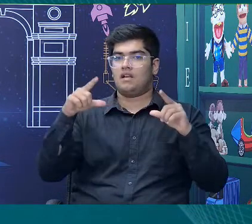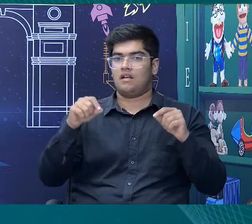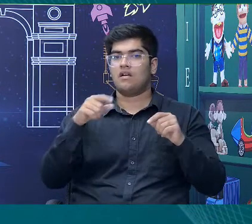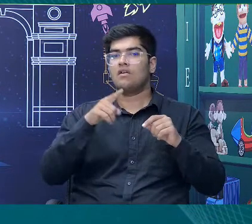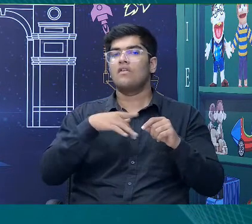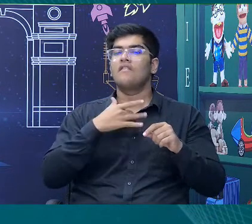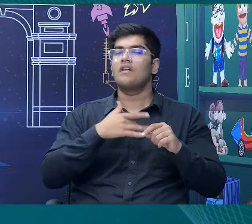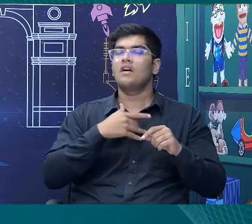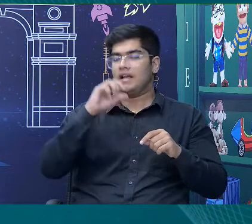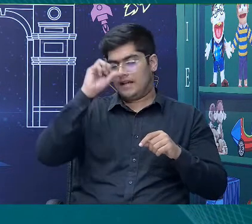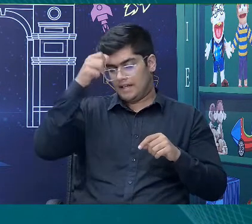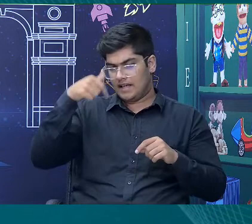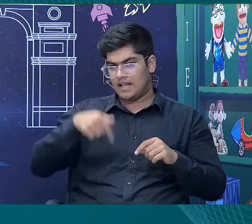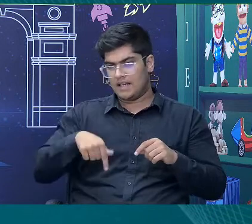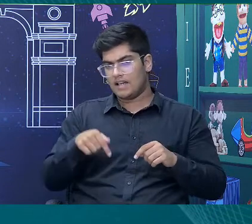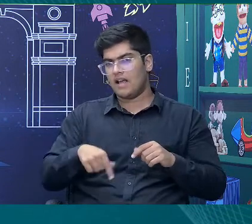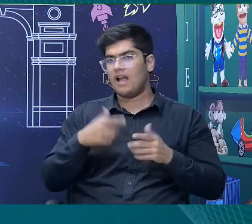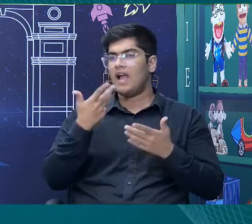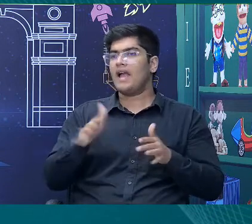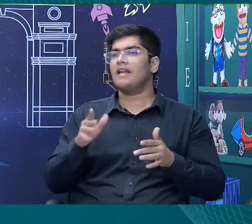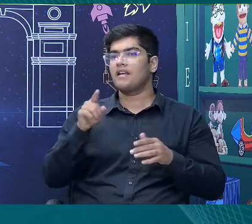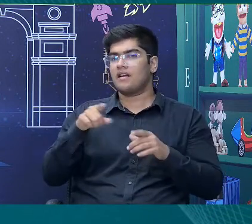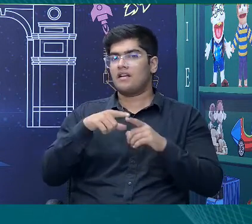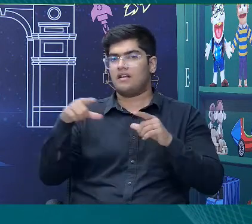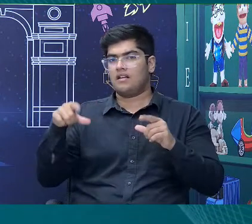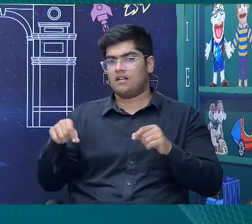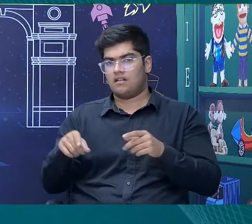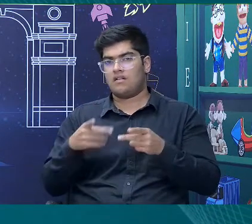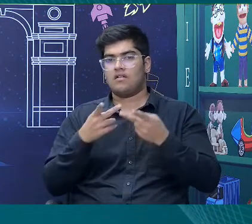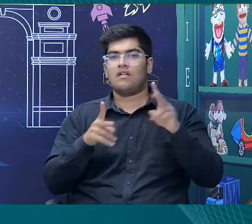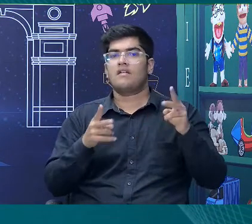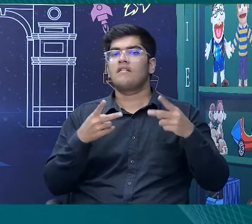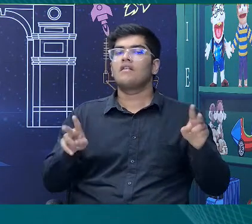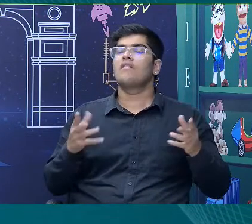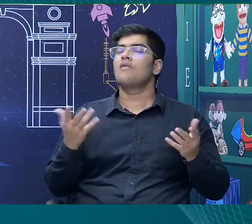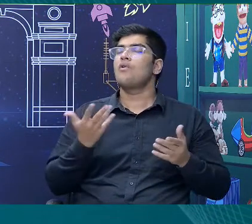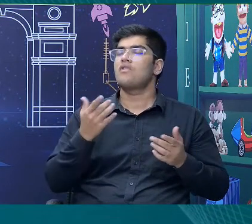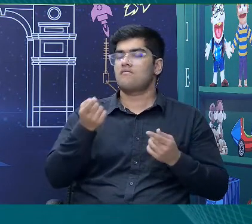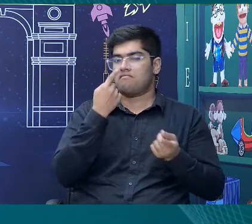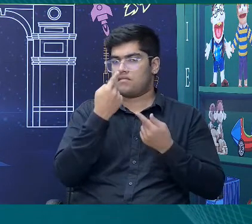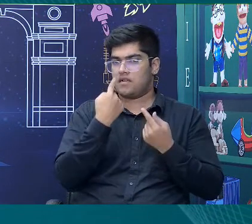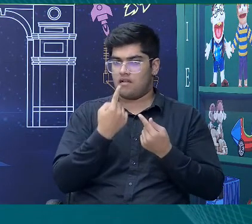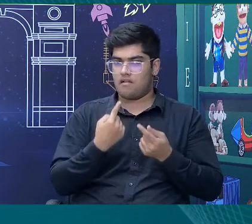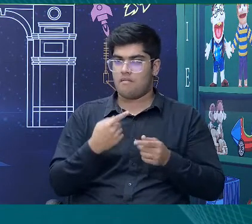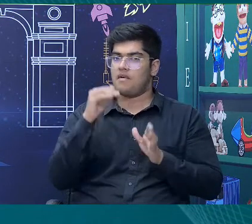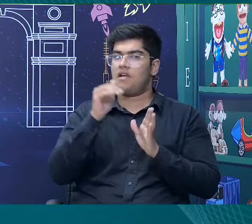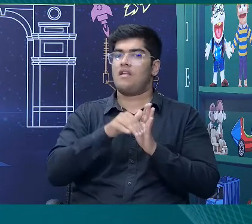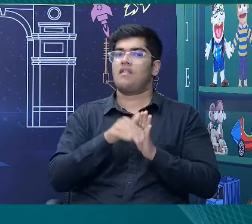differences that, you know, any differences that you can see from the Indian currency rupee note.